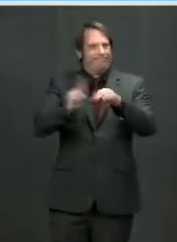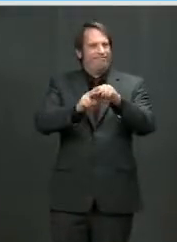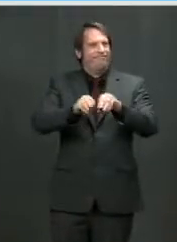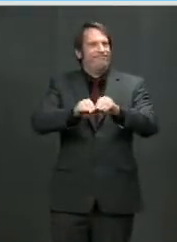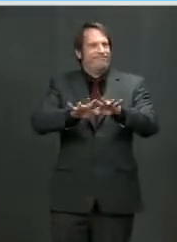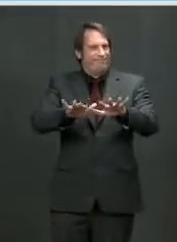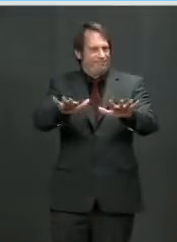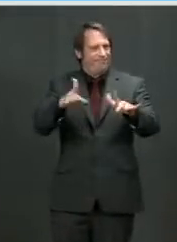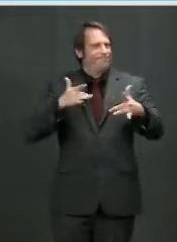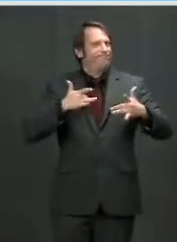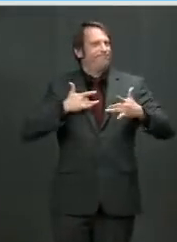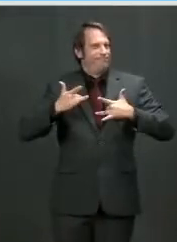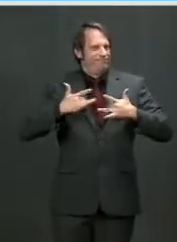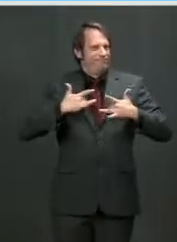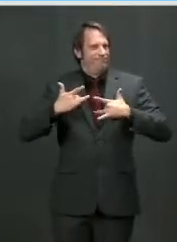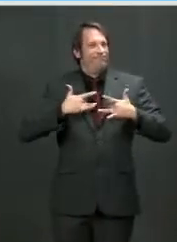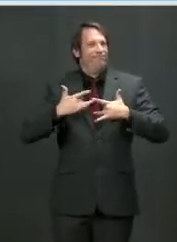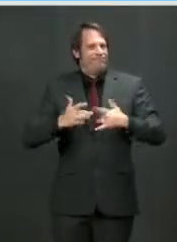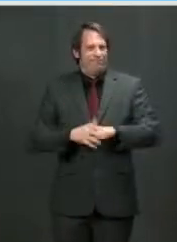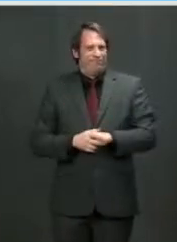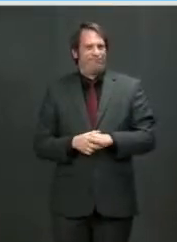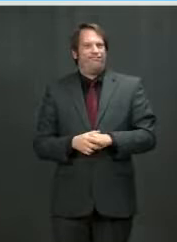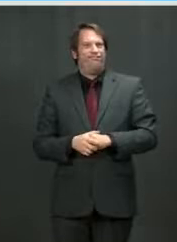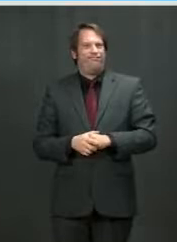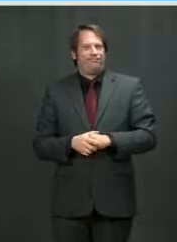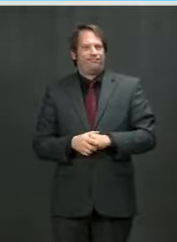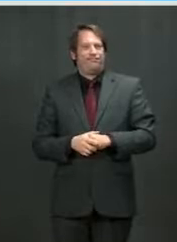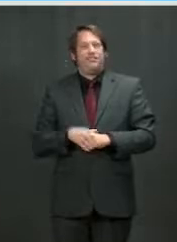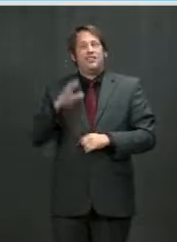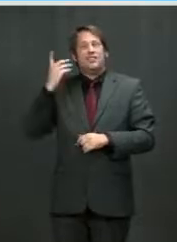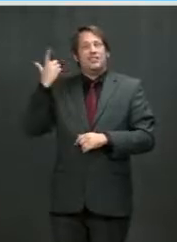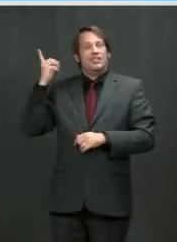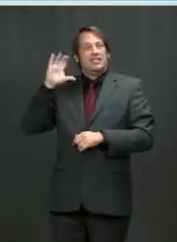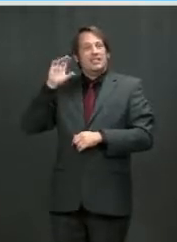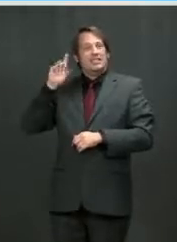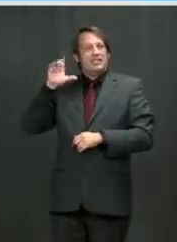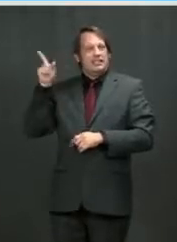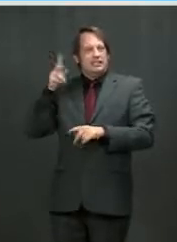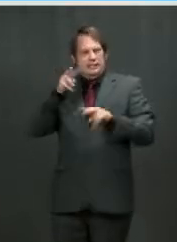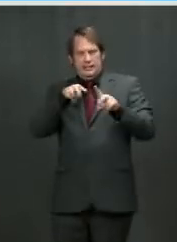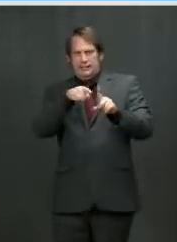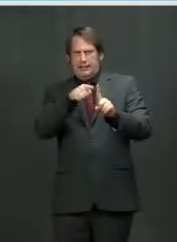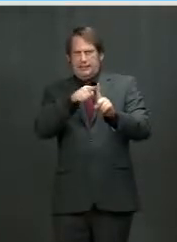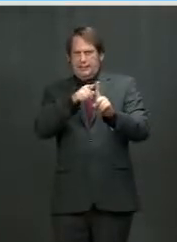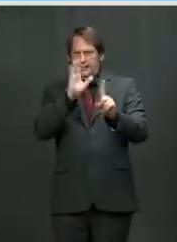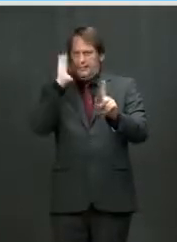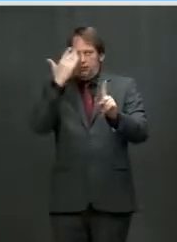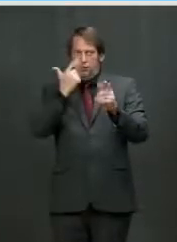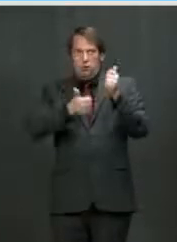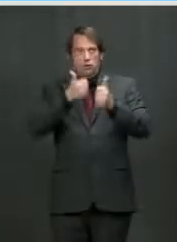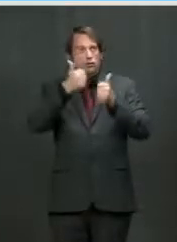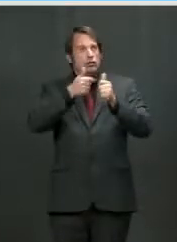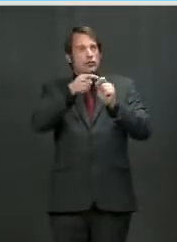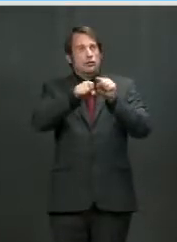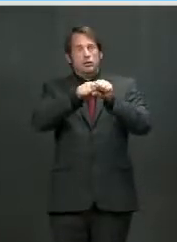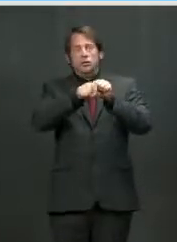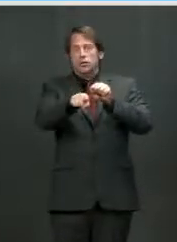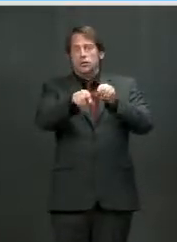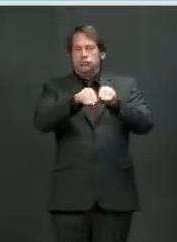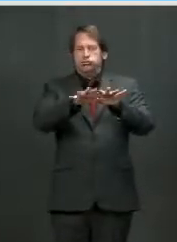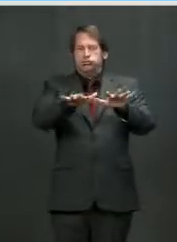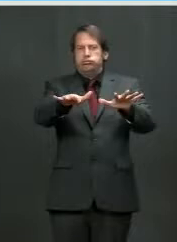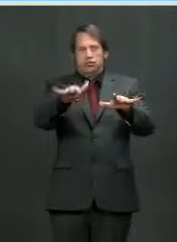CDC surveillance, the B.1.1.7 variant is now the most common lineage circulating in the United